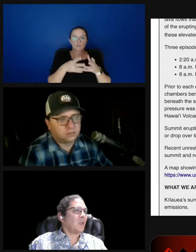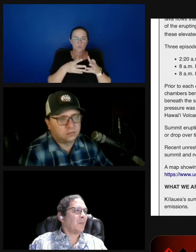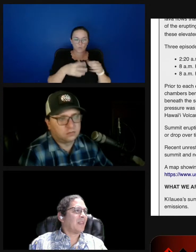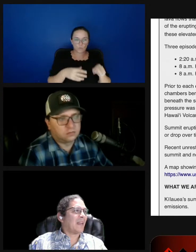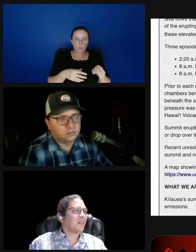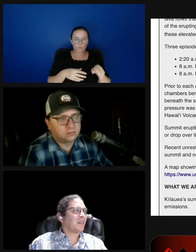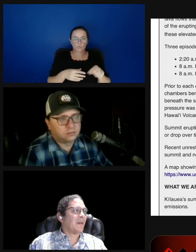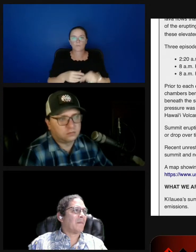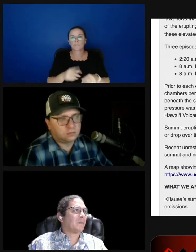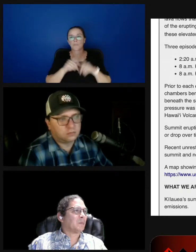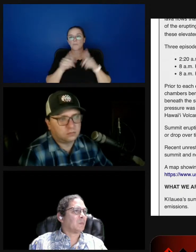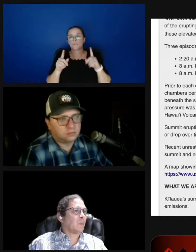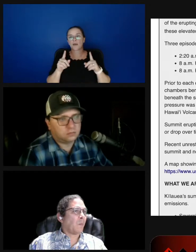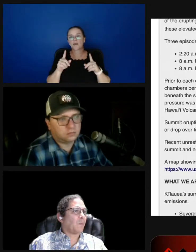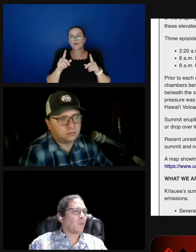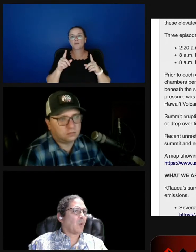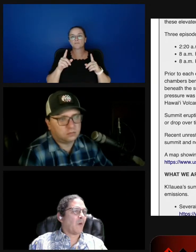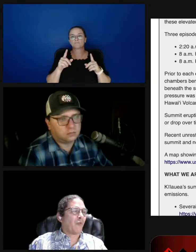But that